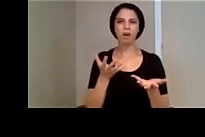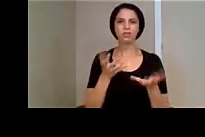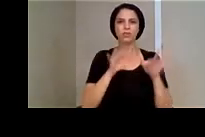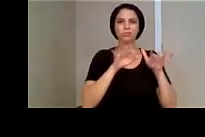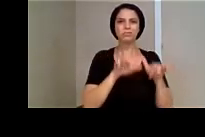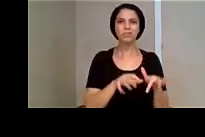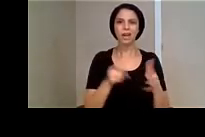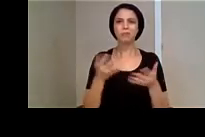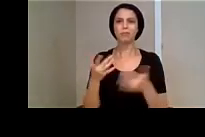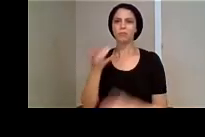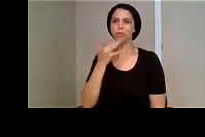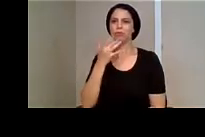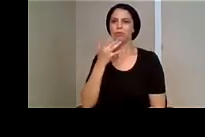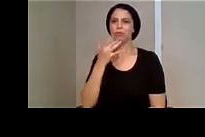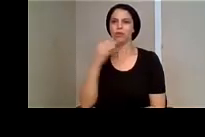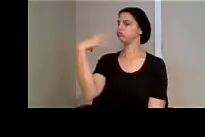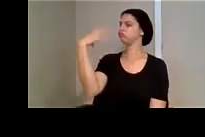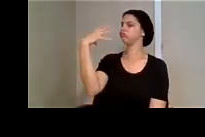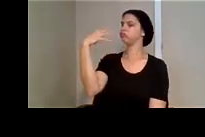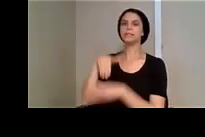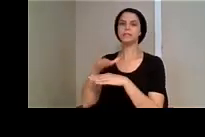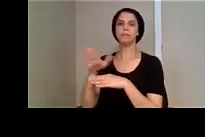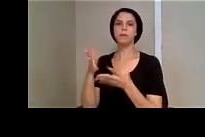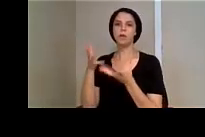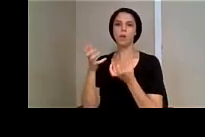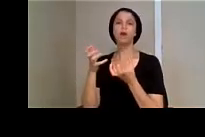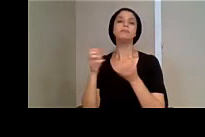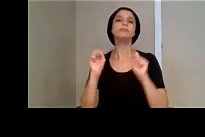finish. I'm going to hit save.